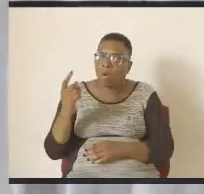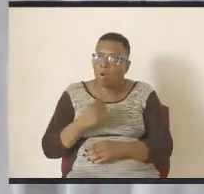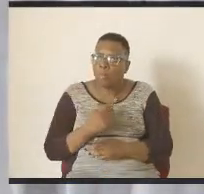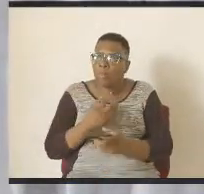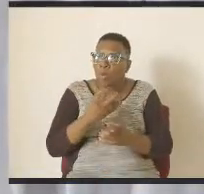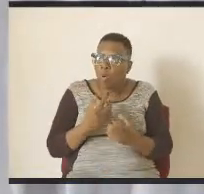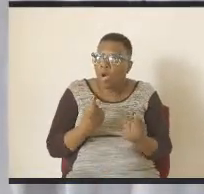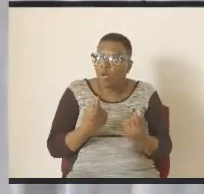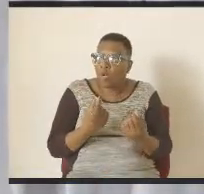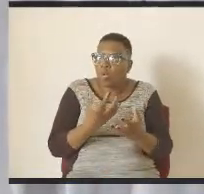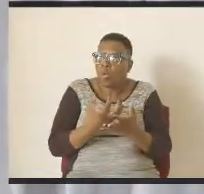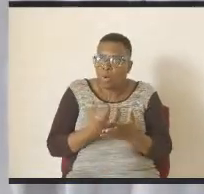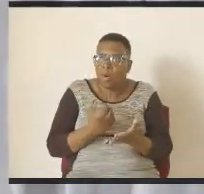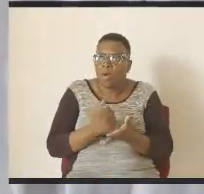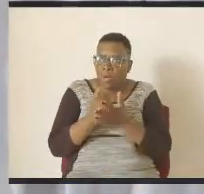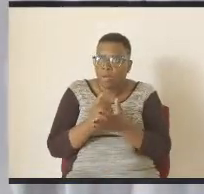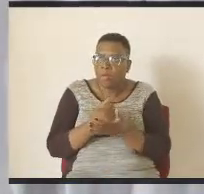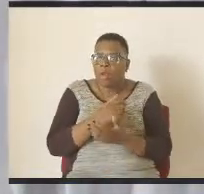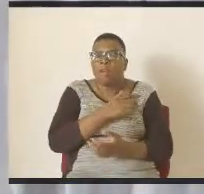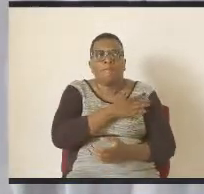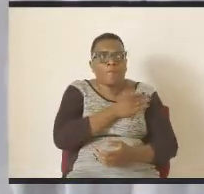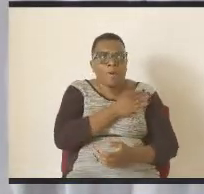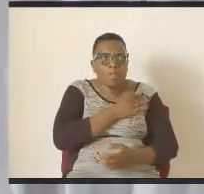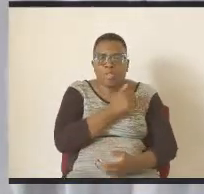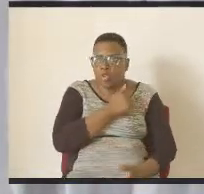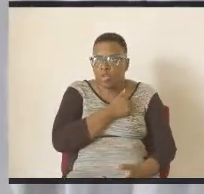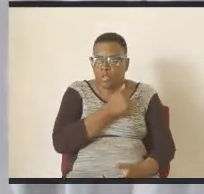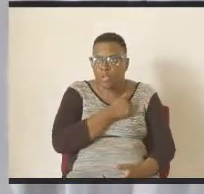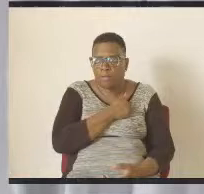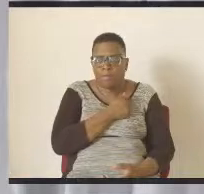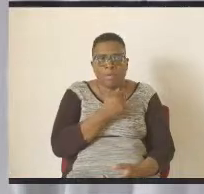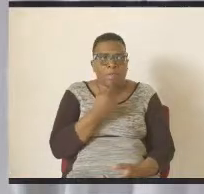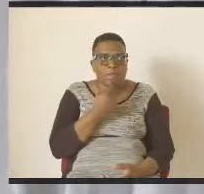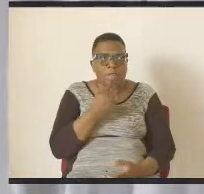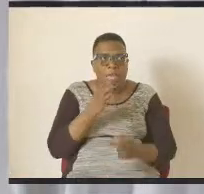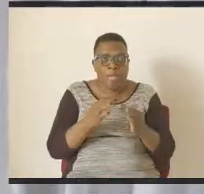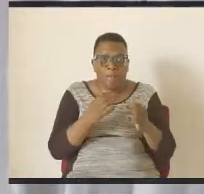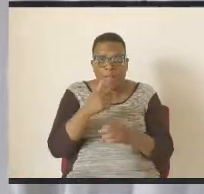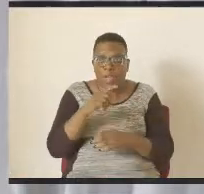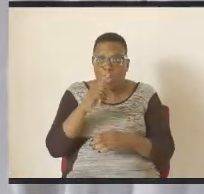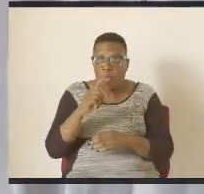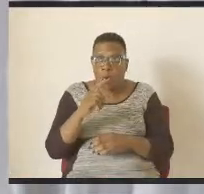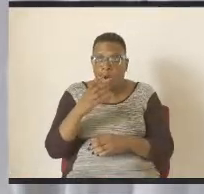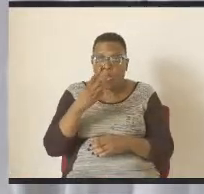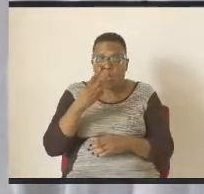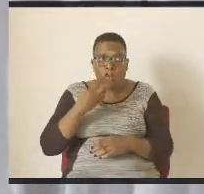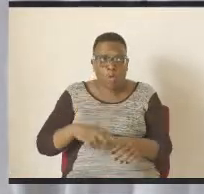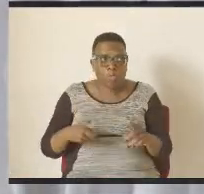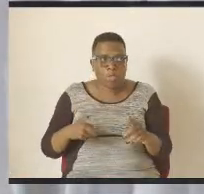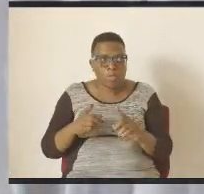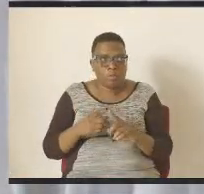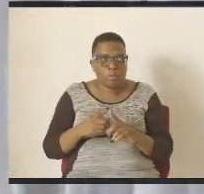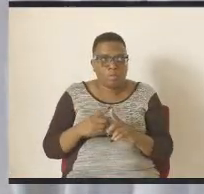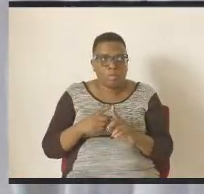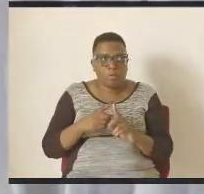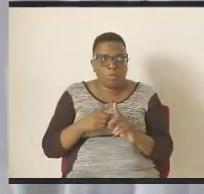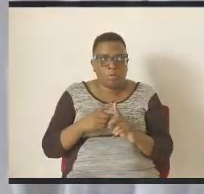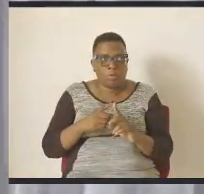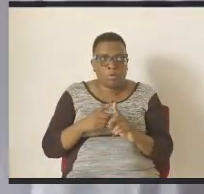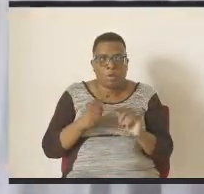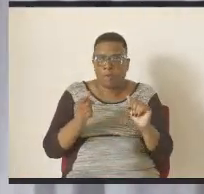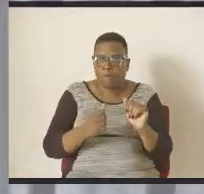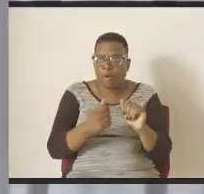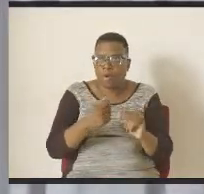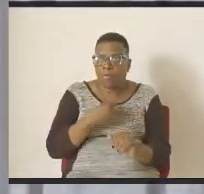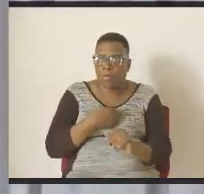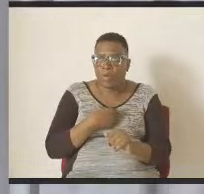us, we are volunteering self. If any man wishes to what? Come after me. Let him